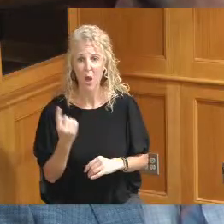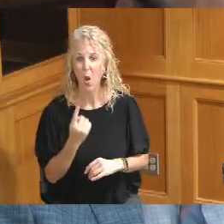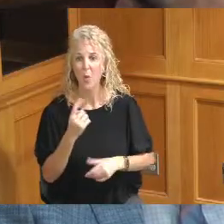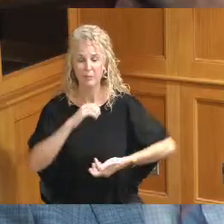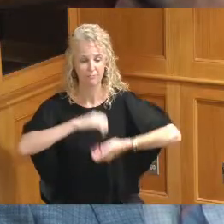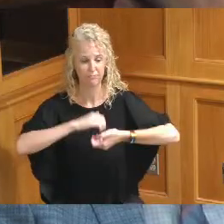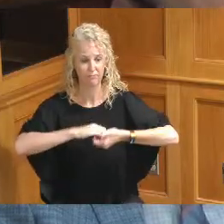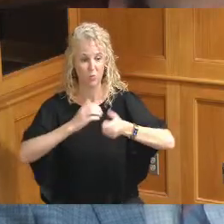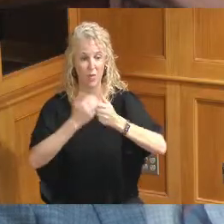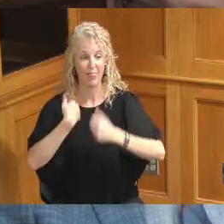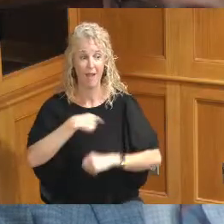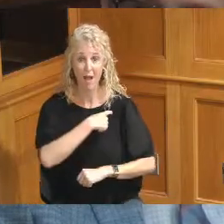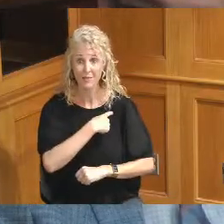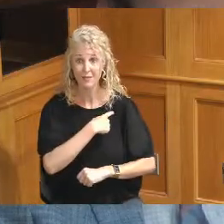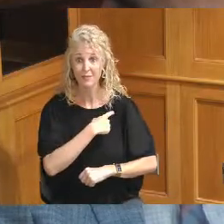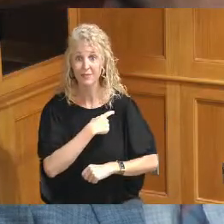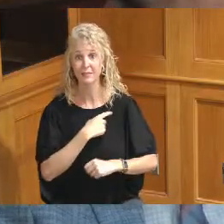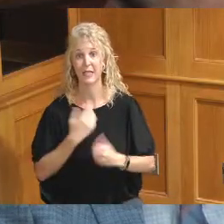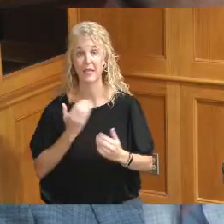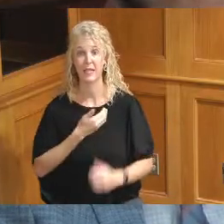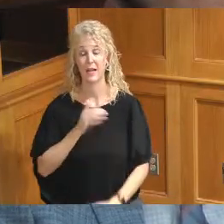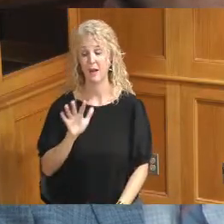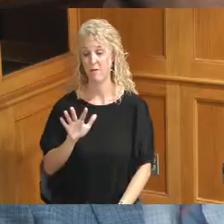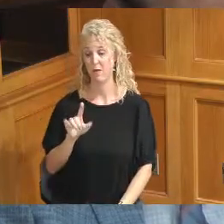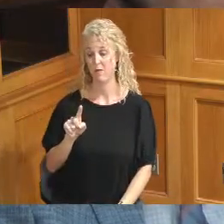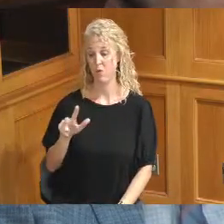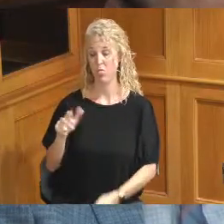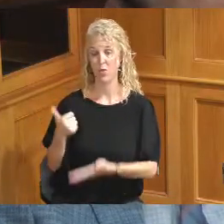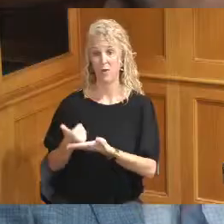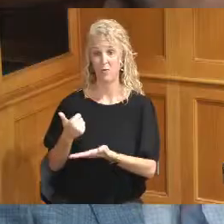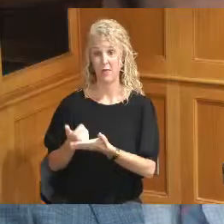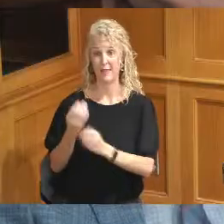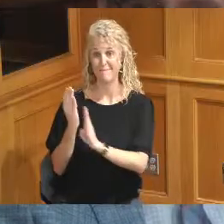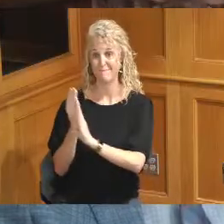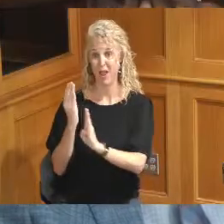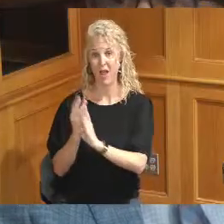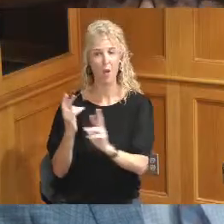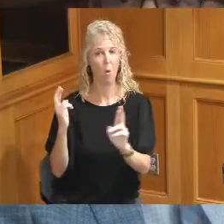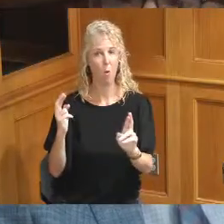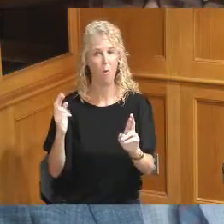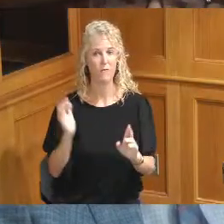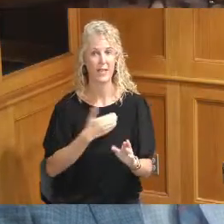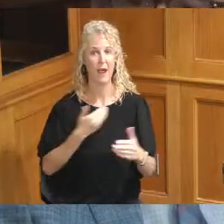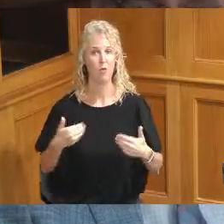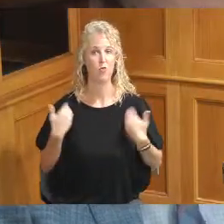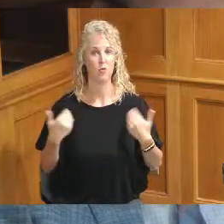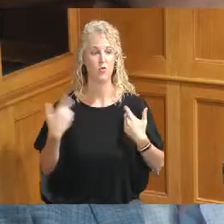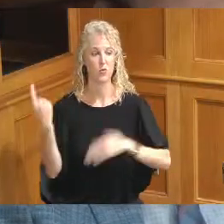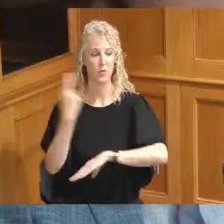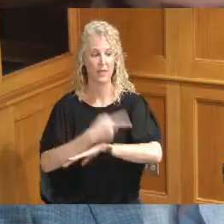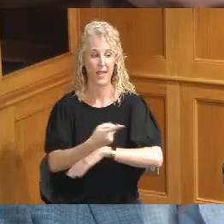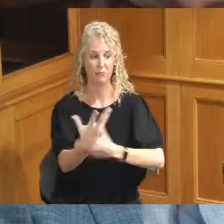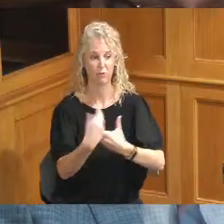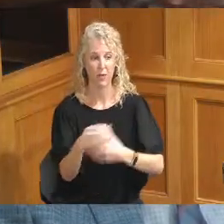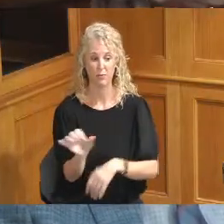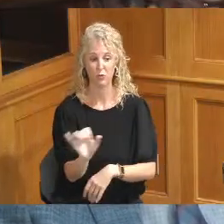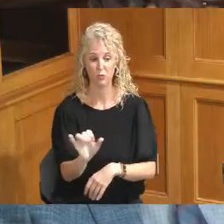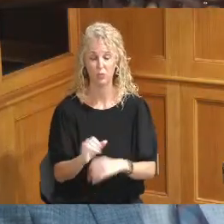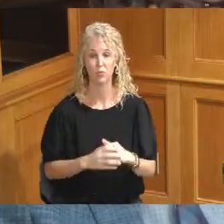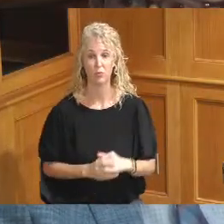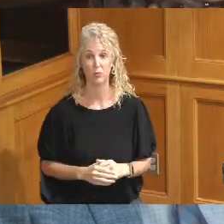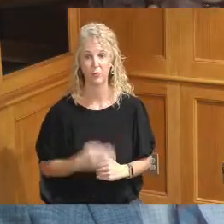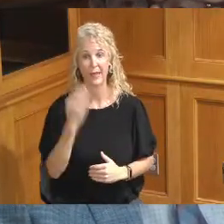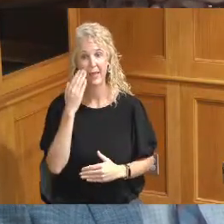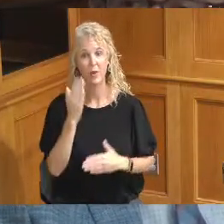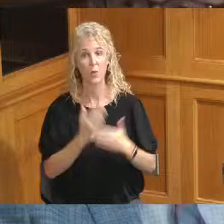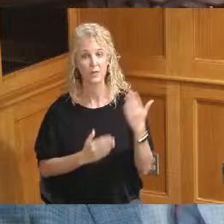partner with us with our 513 relief bus. And hopefully when we do our youth day, we can have you included. I know some of